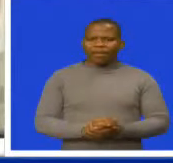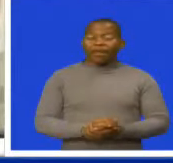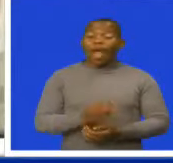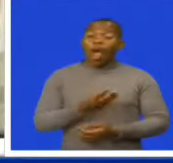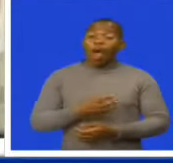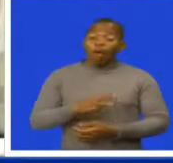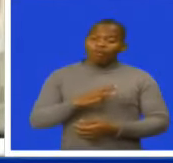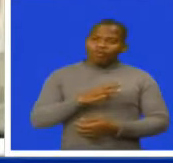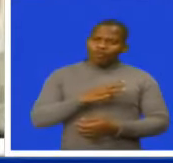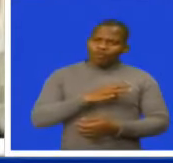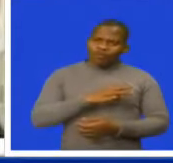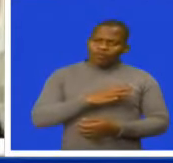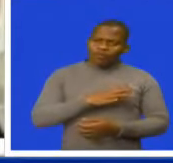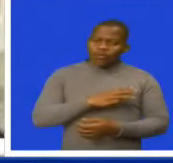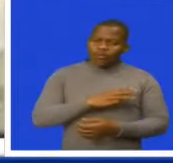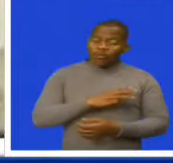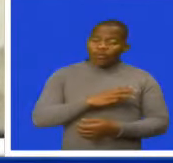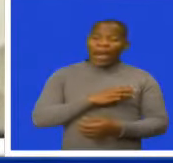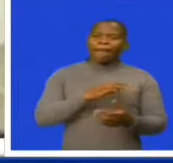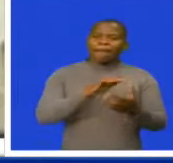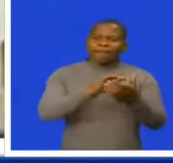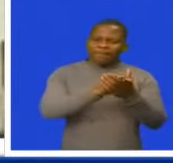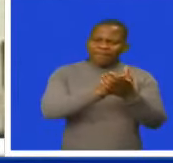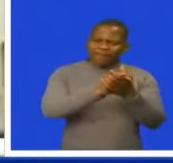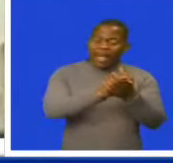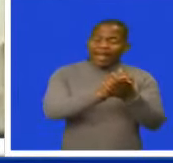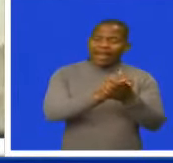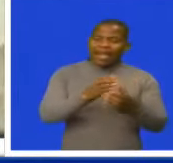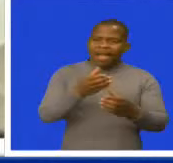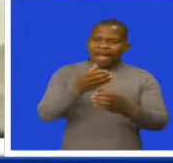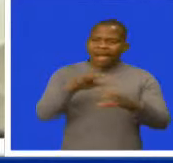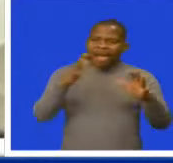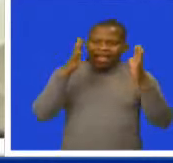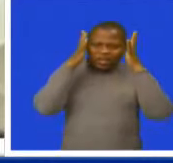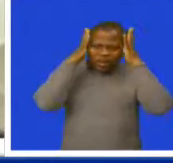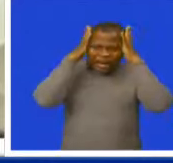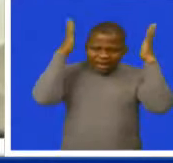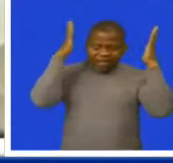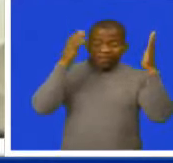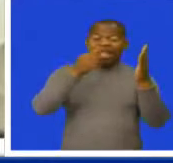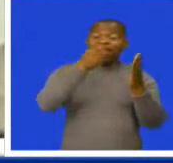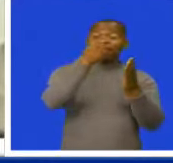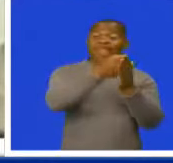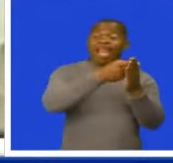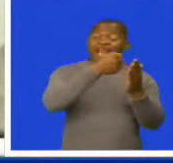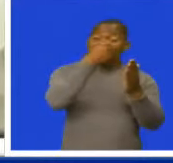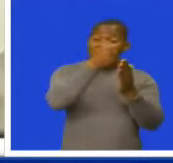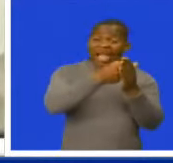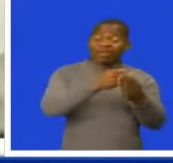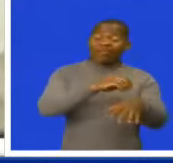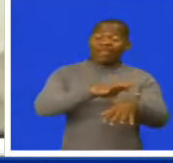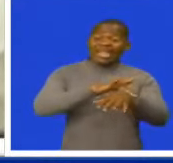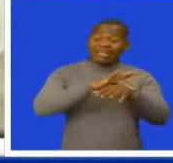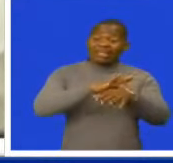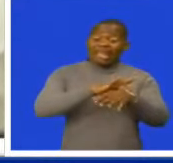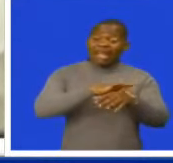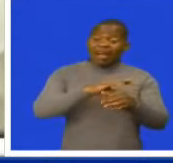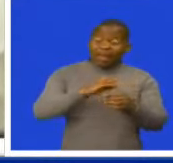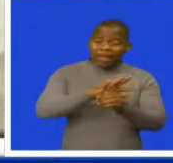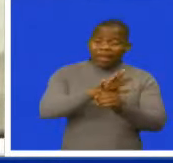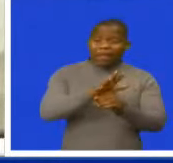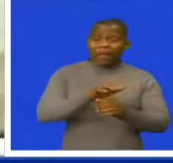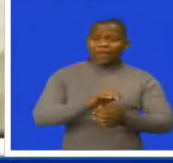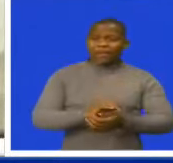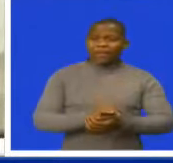kingdom of Eswatini's response to COVID-19 and be of enormous use as the country transitions to